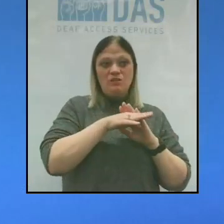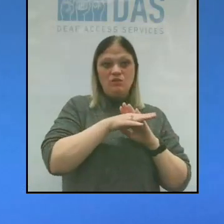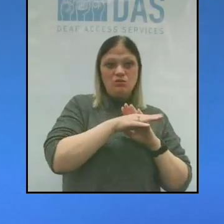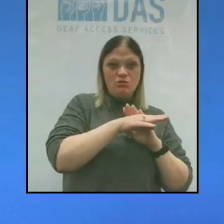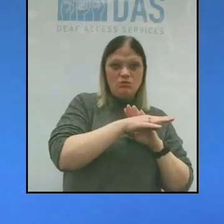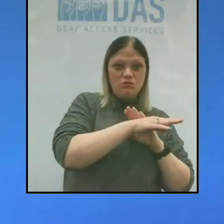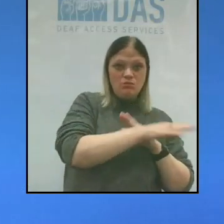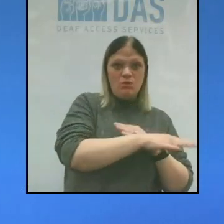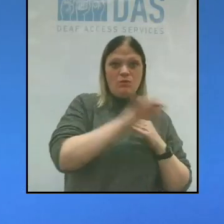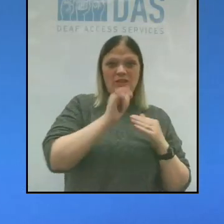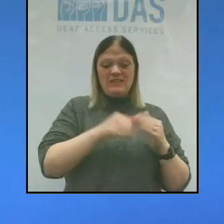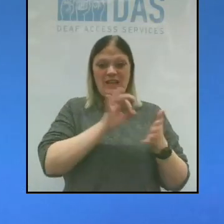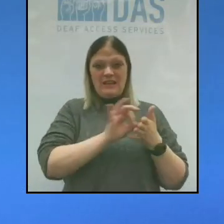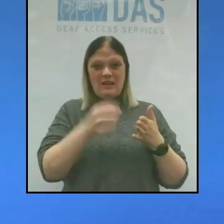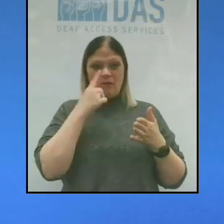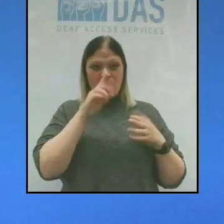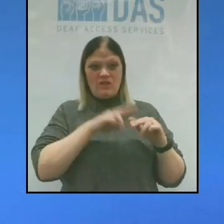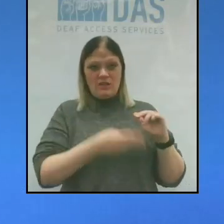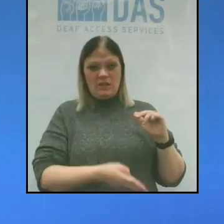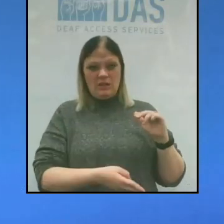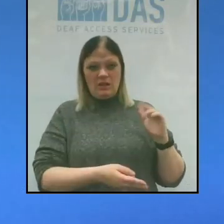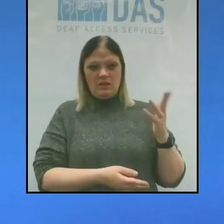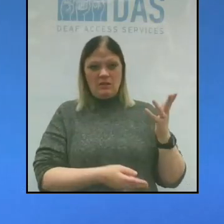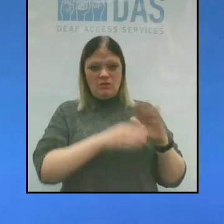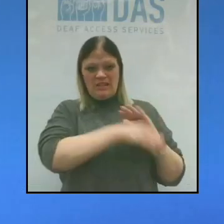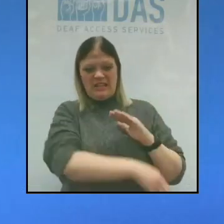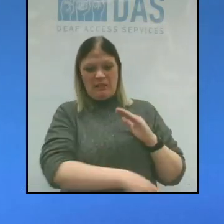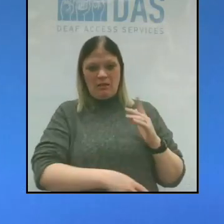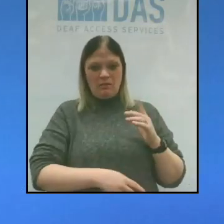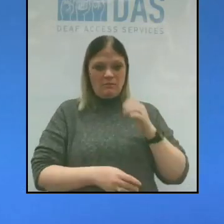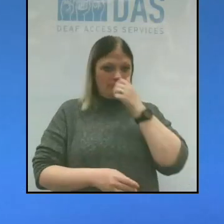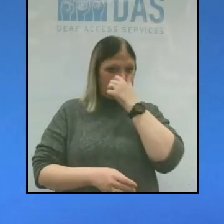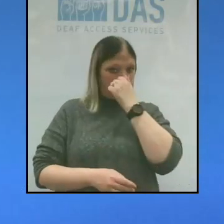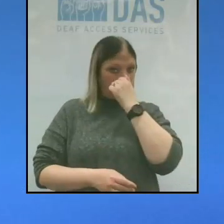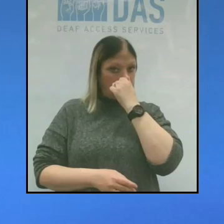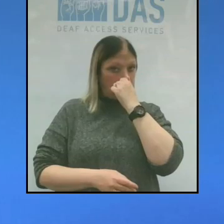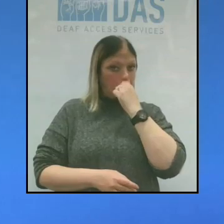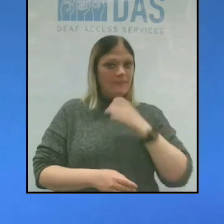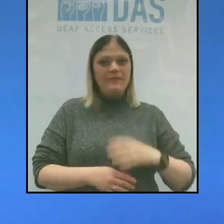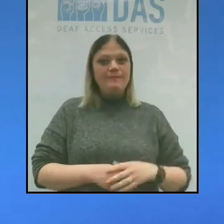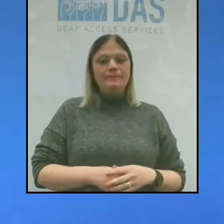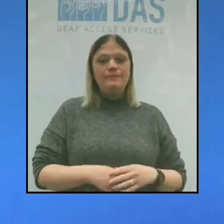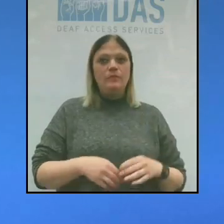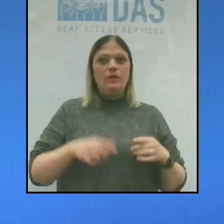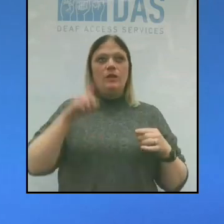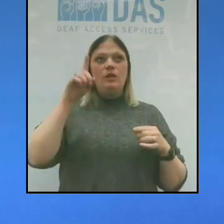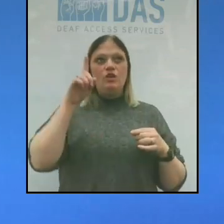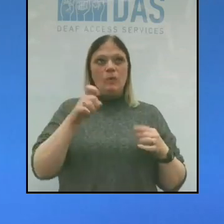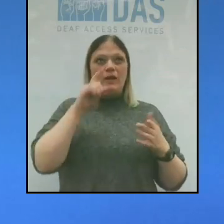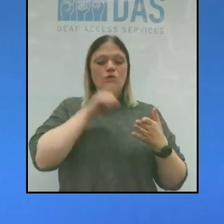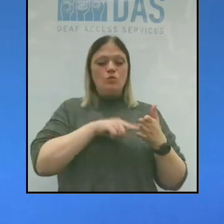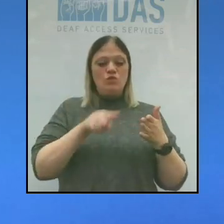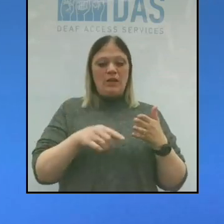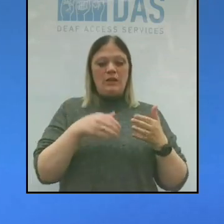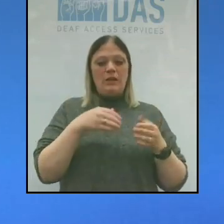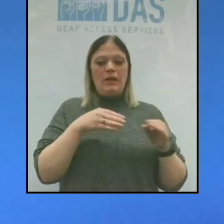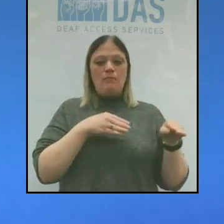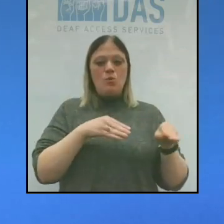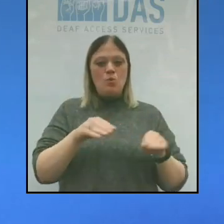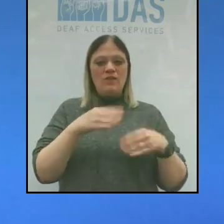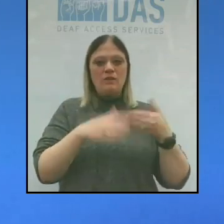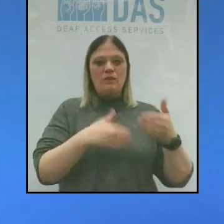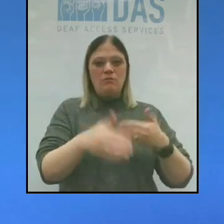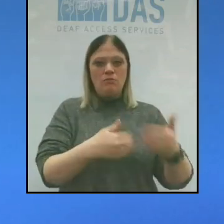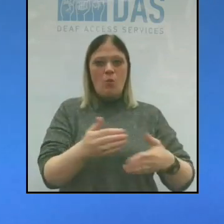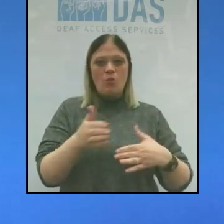count as a decline or no? You have to look at it on the rolling average based on the days